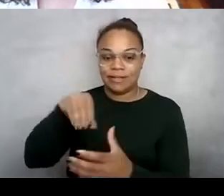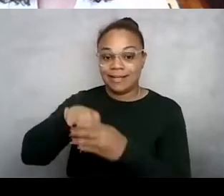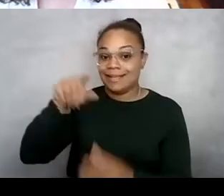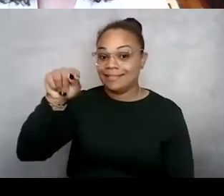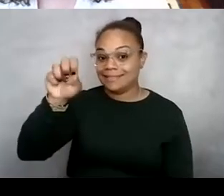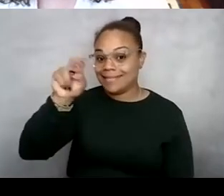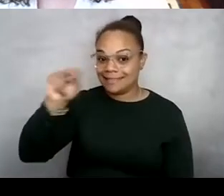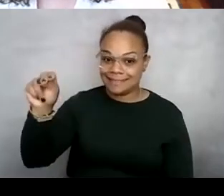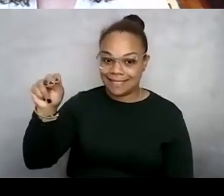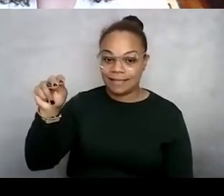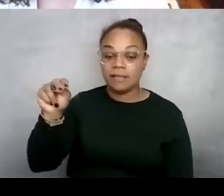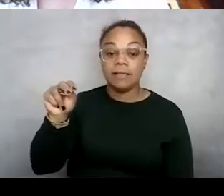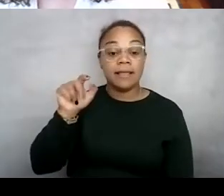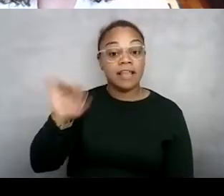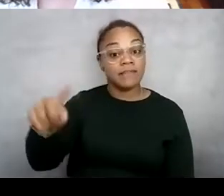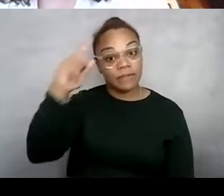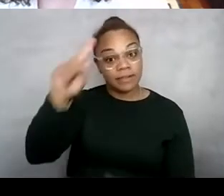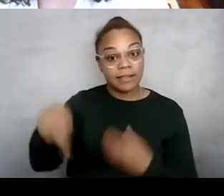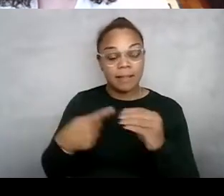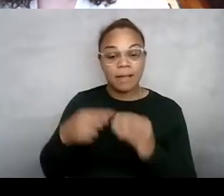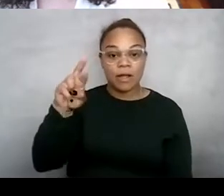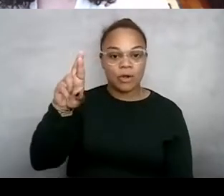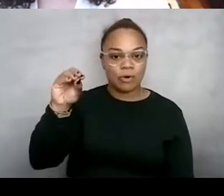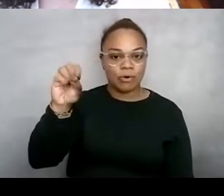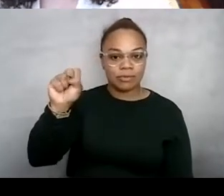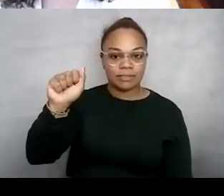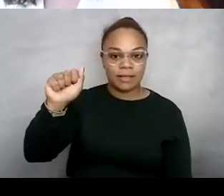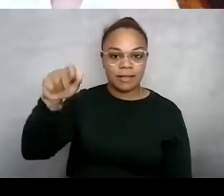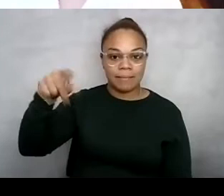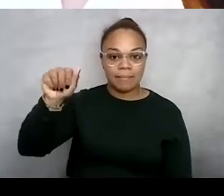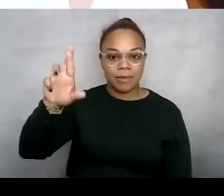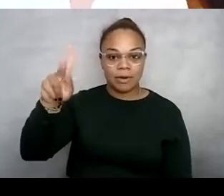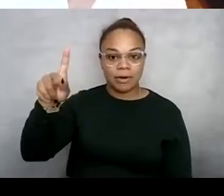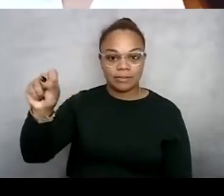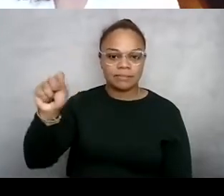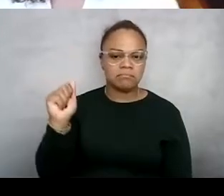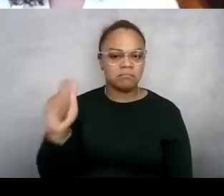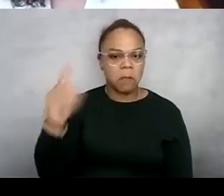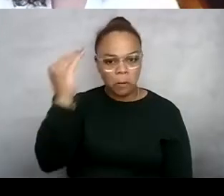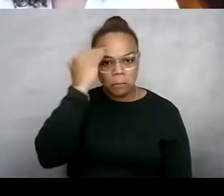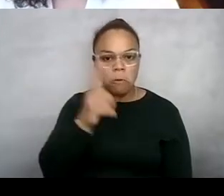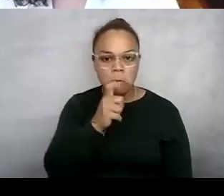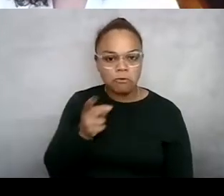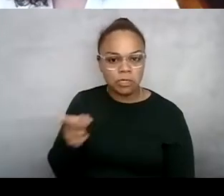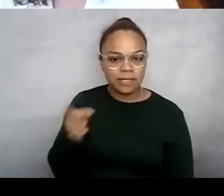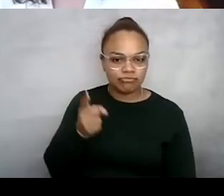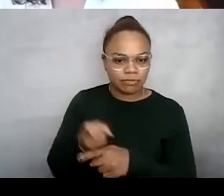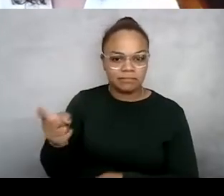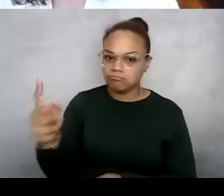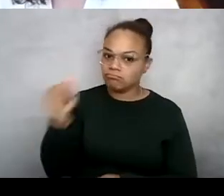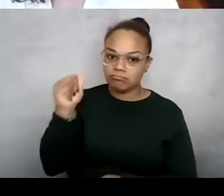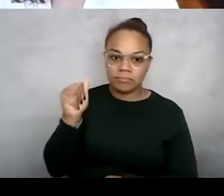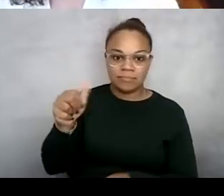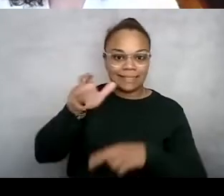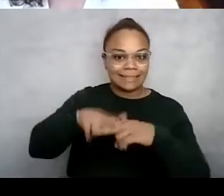Center, if you think about Rosa Parks, like if I said Rosa Parks, everyone knows who she is, right? Remember, she said, I'm not going to the back of the bus in